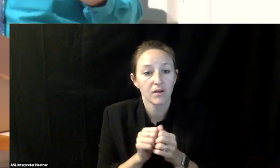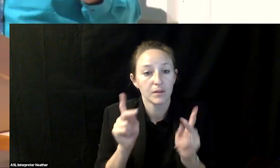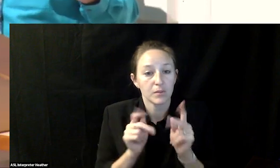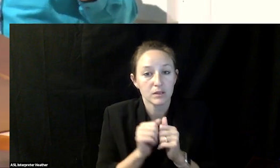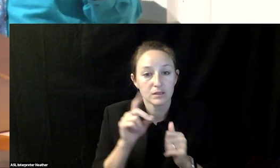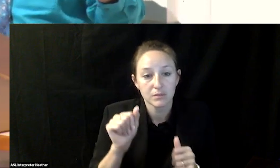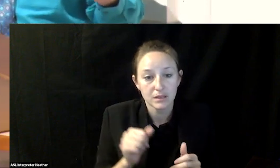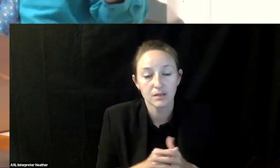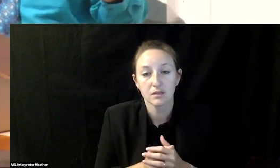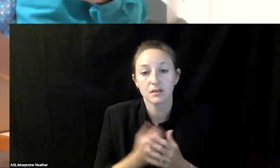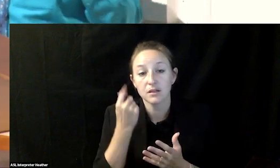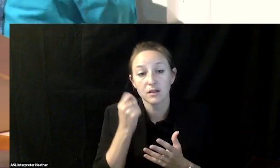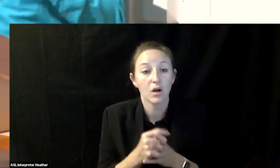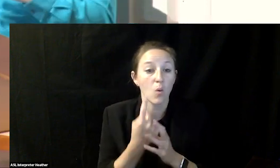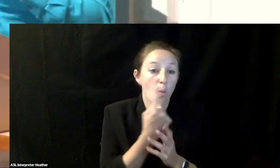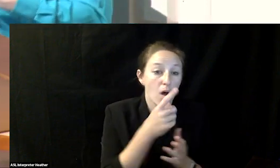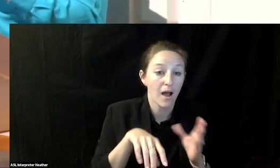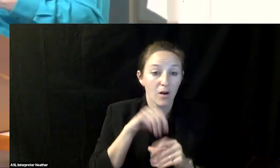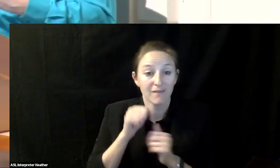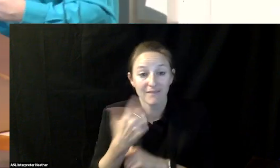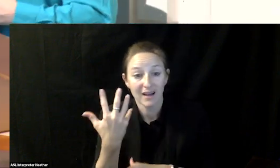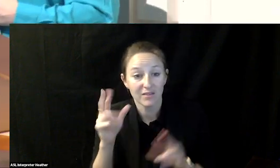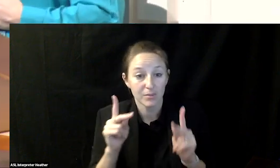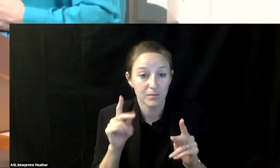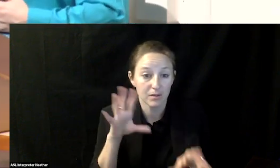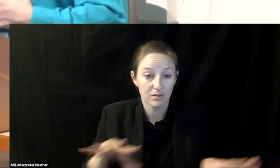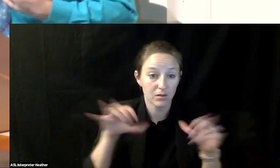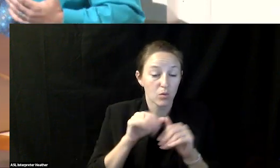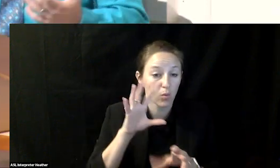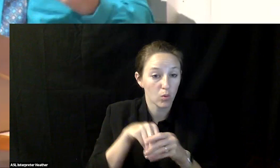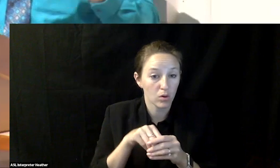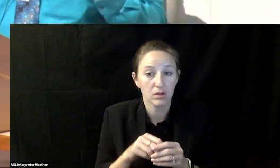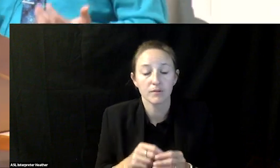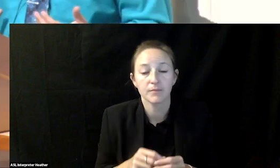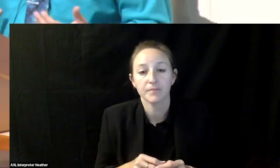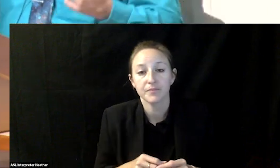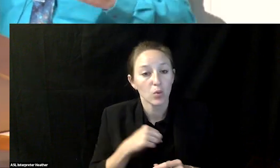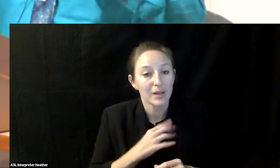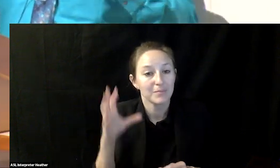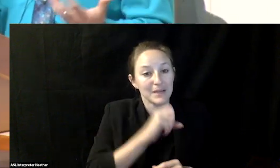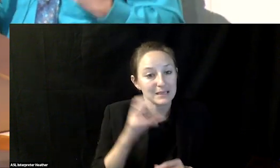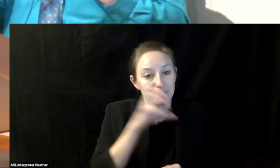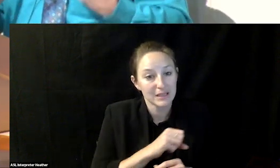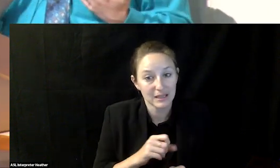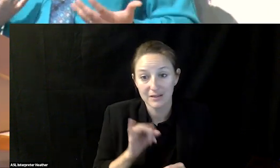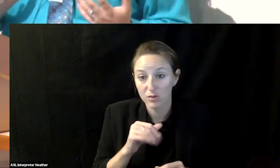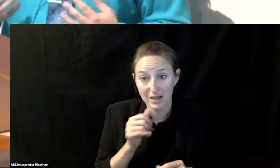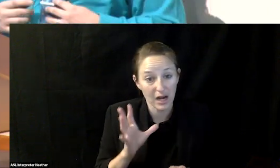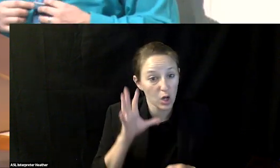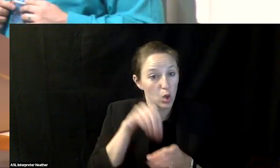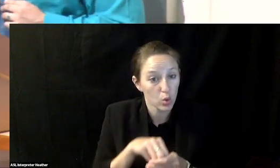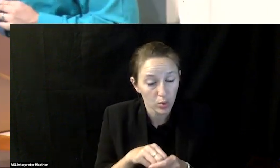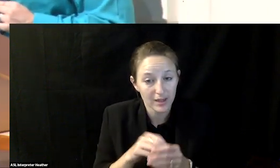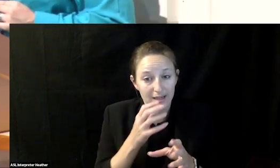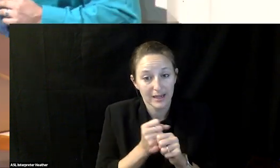Roughly 1 in 5 people in the world having some form of disability, we're missing out if we're not including and getting the contributions of